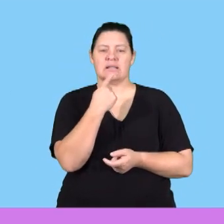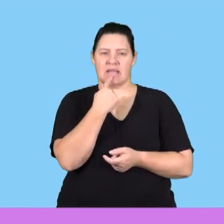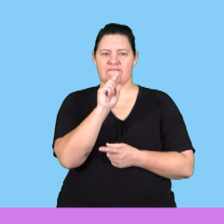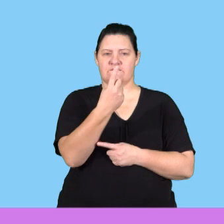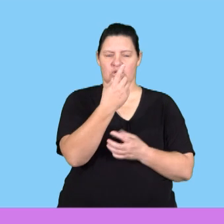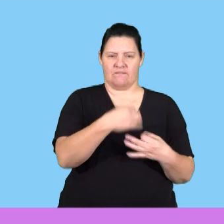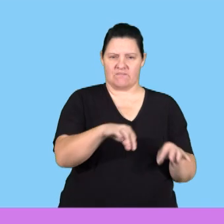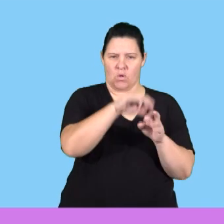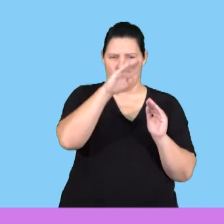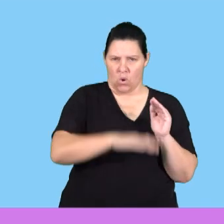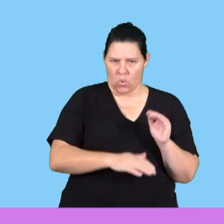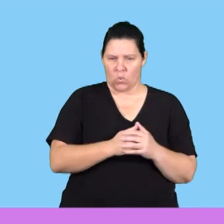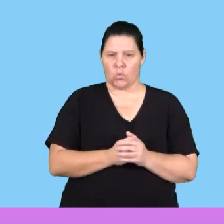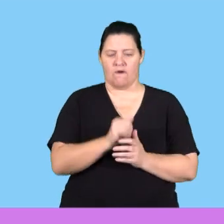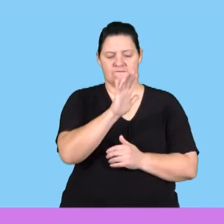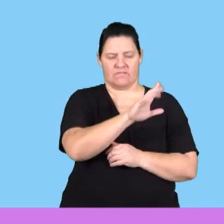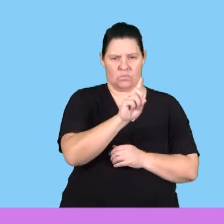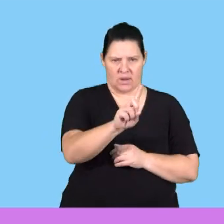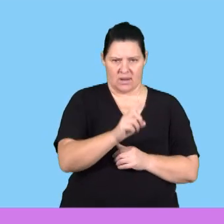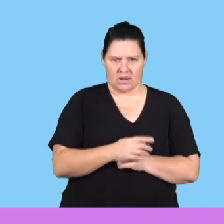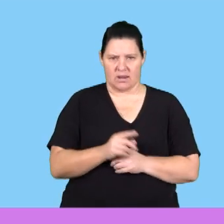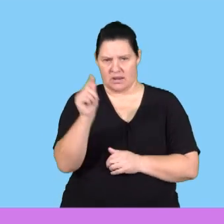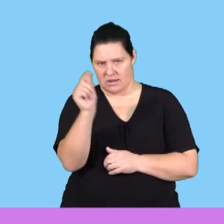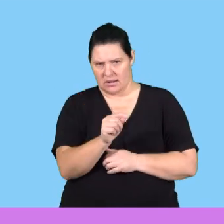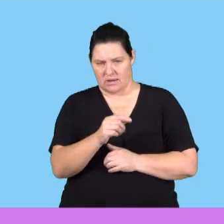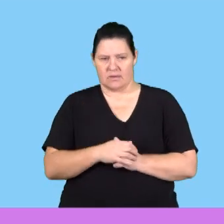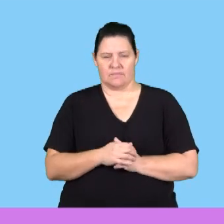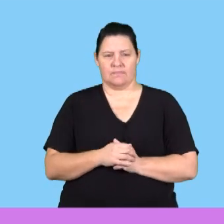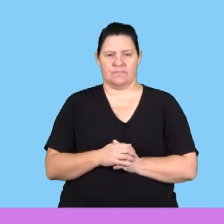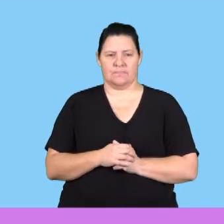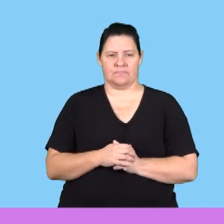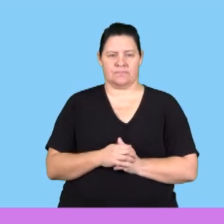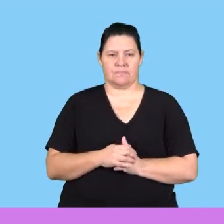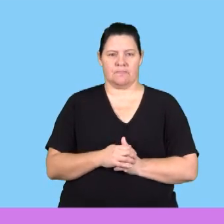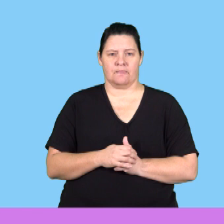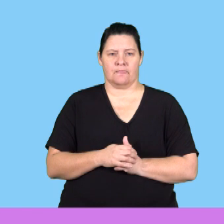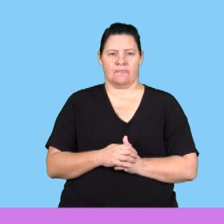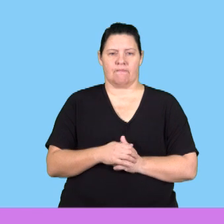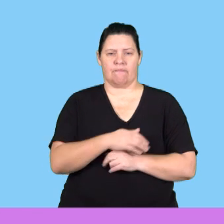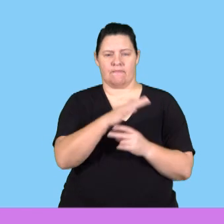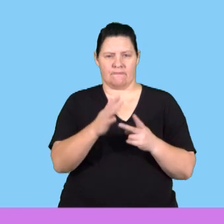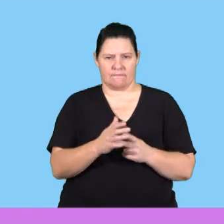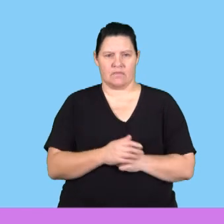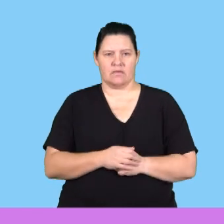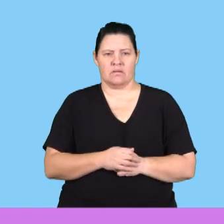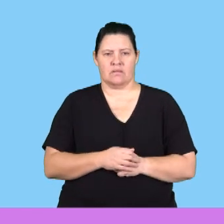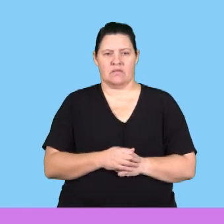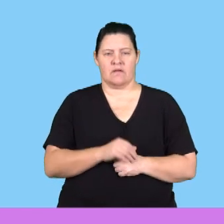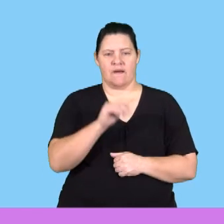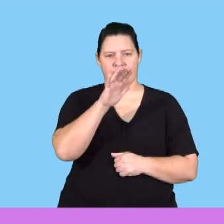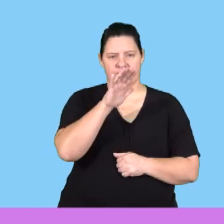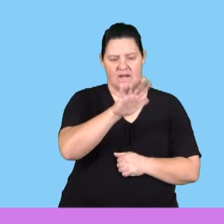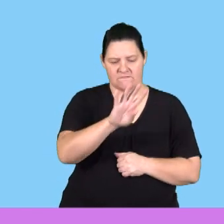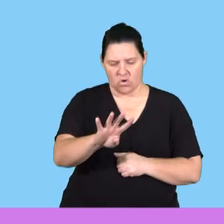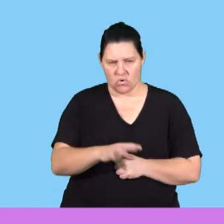here, I'll say the first value or the lowest value is 51, right? Scratch it out. Followed